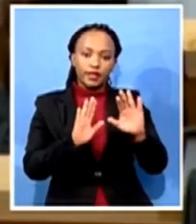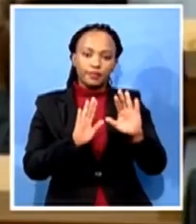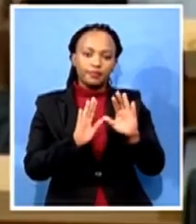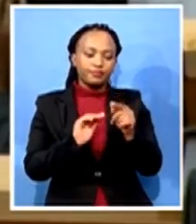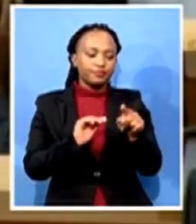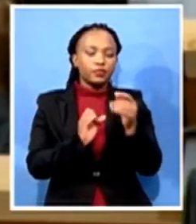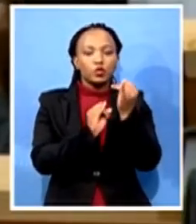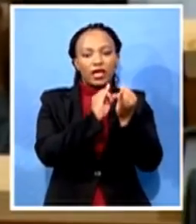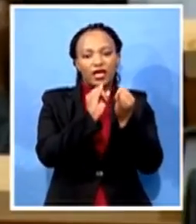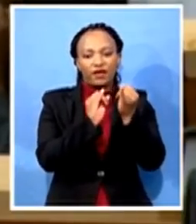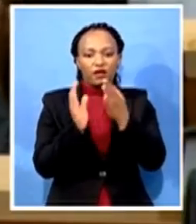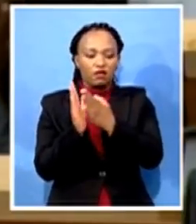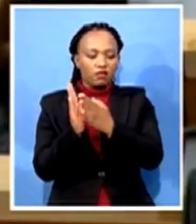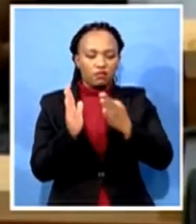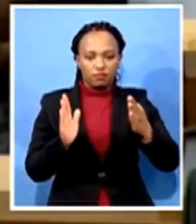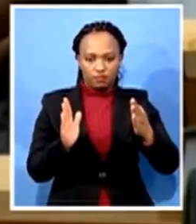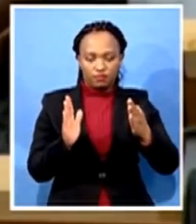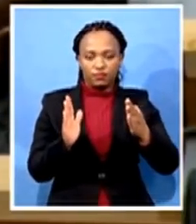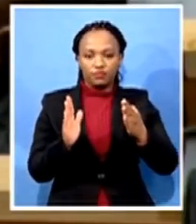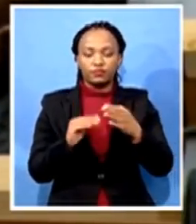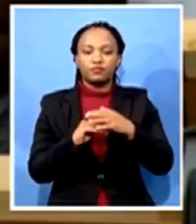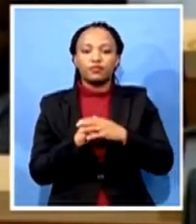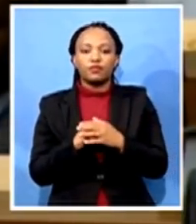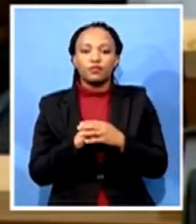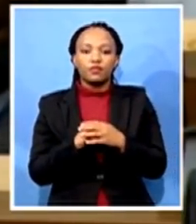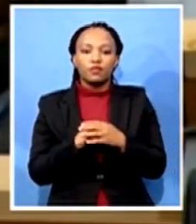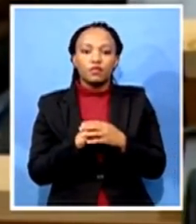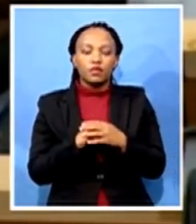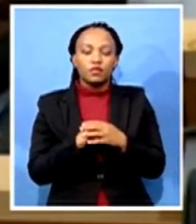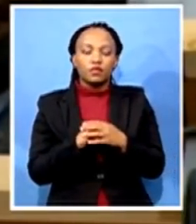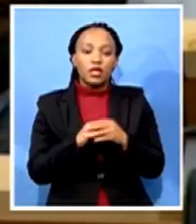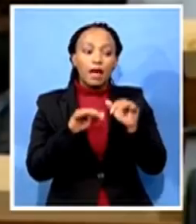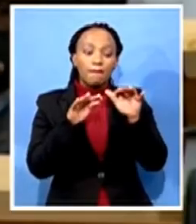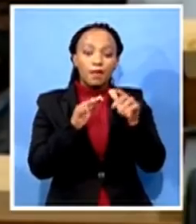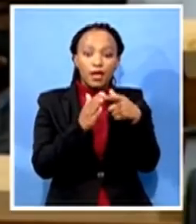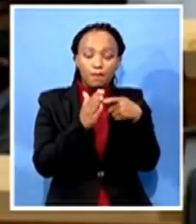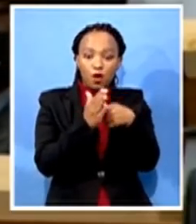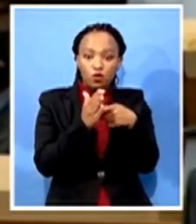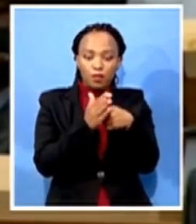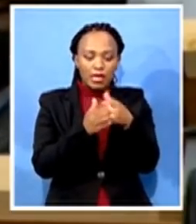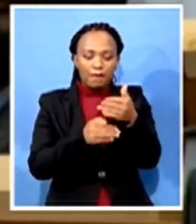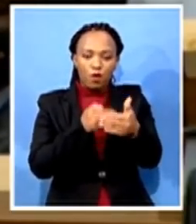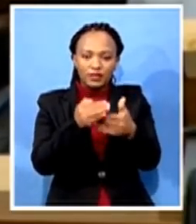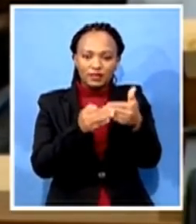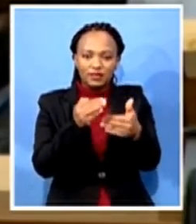a public procurement process that was embarked upon by the department.